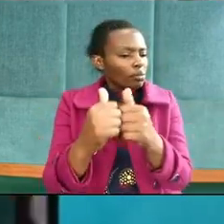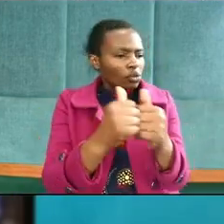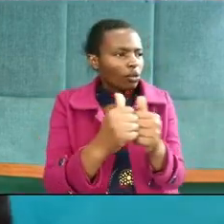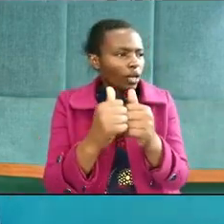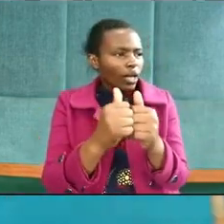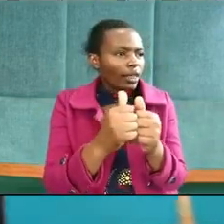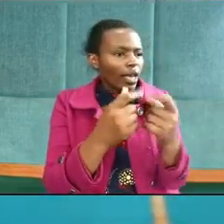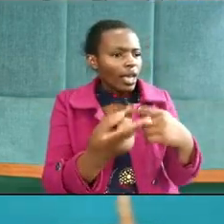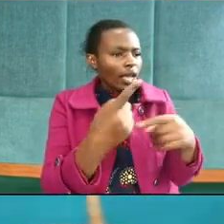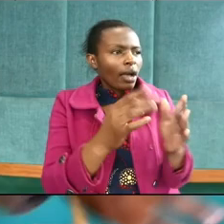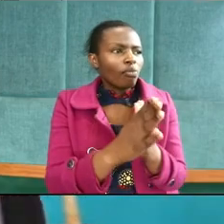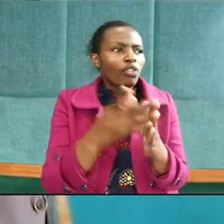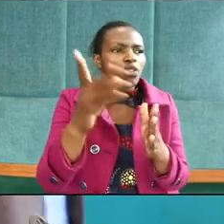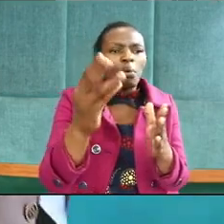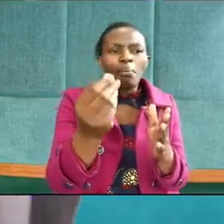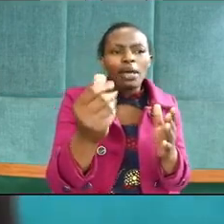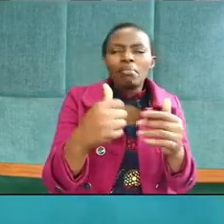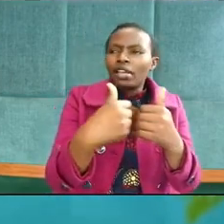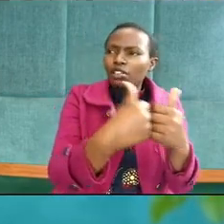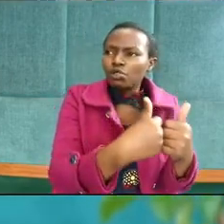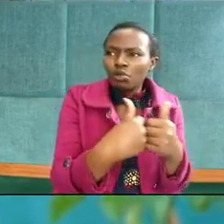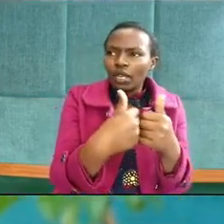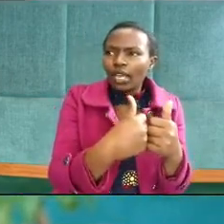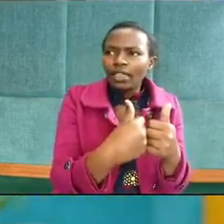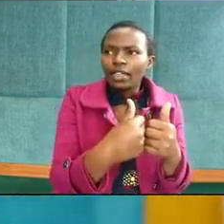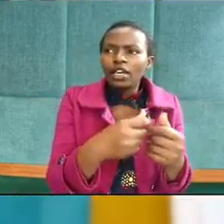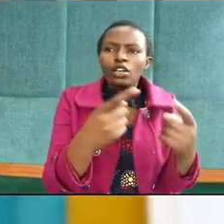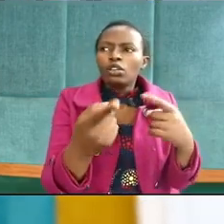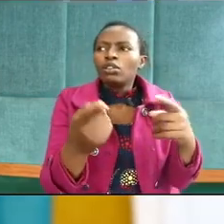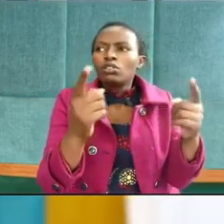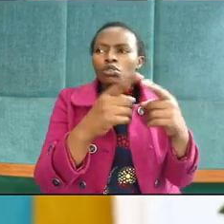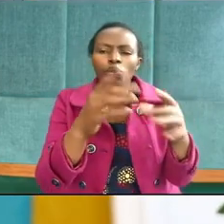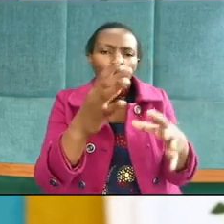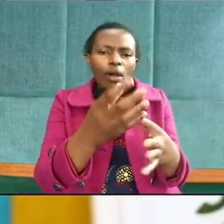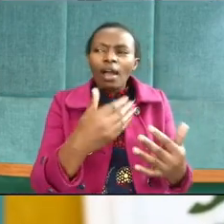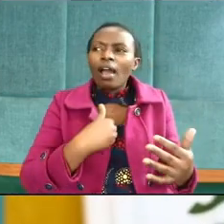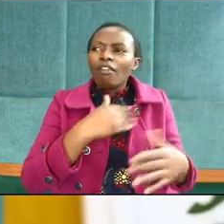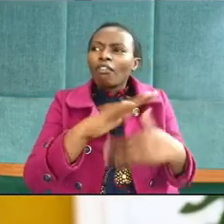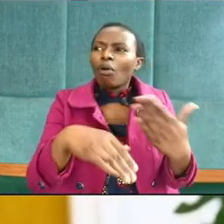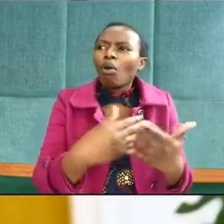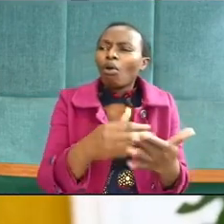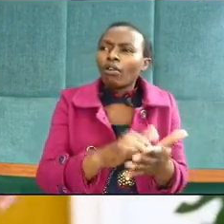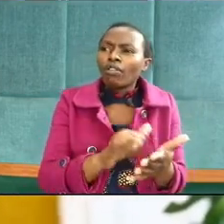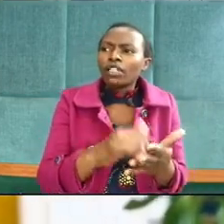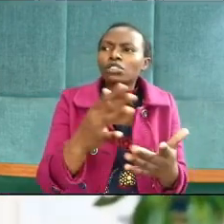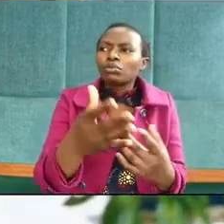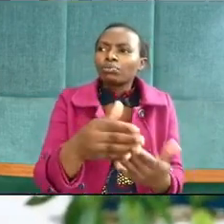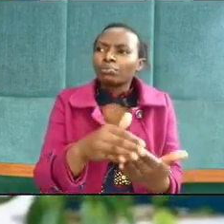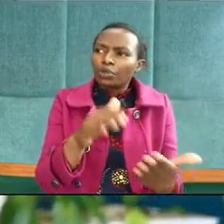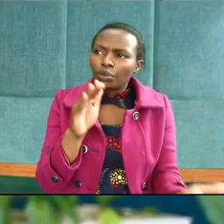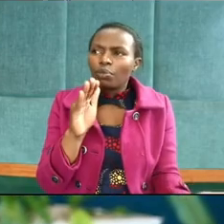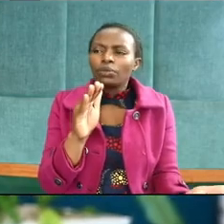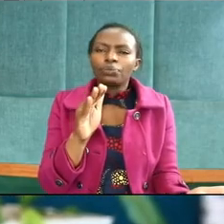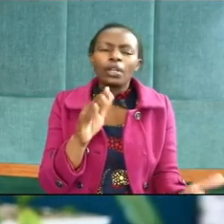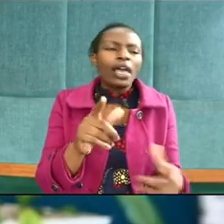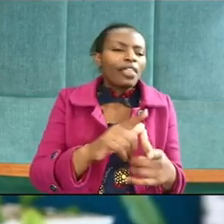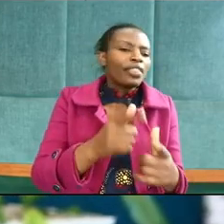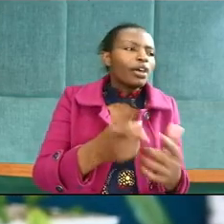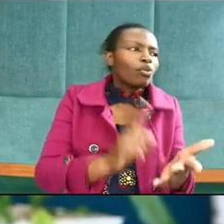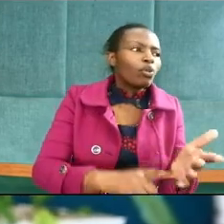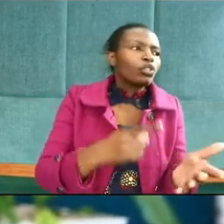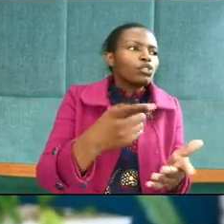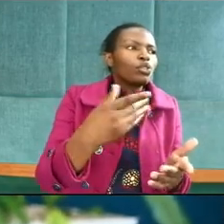you put your resources together, you will achieve more than you can do with a single